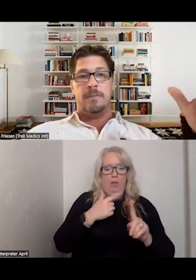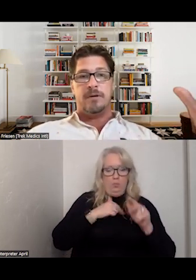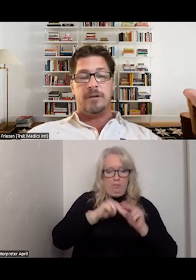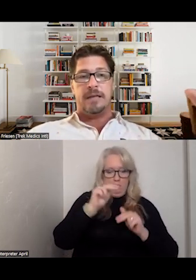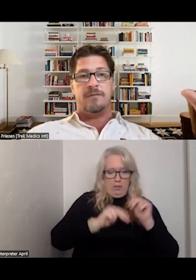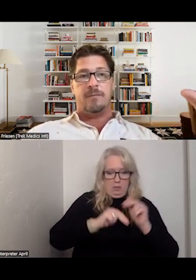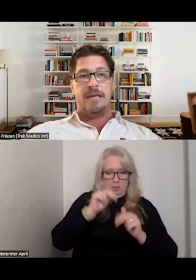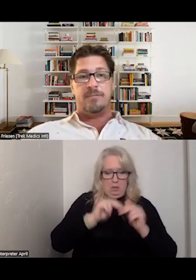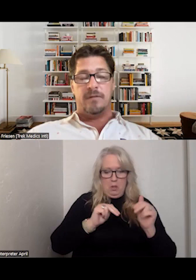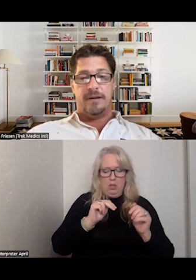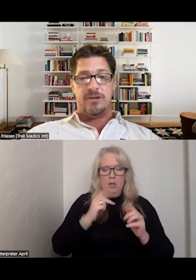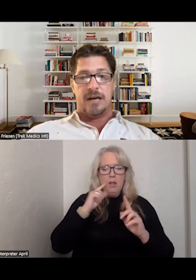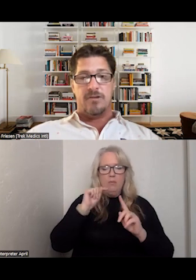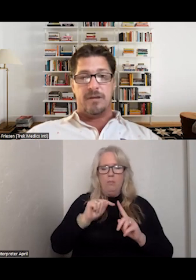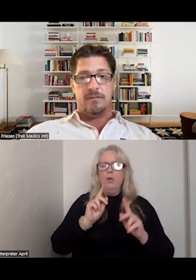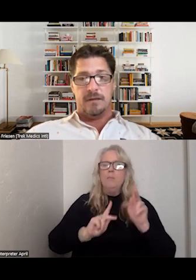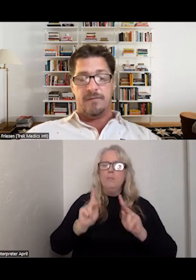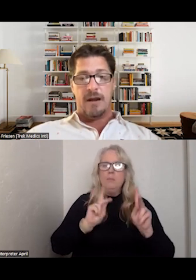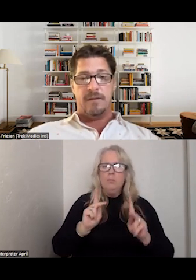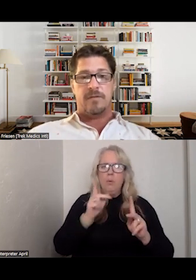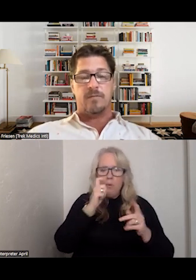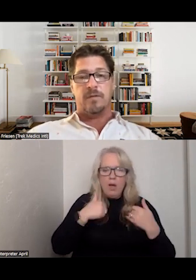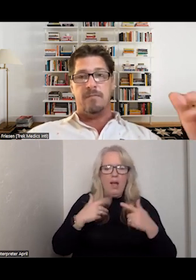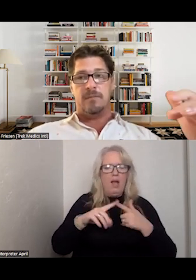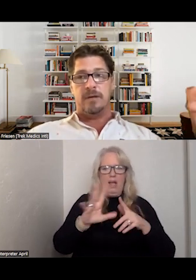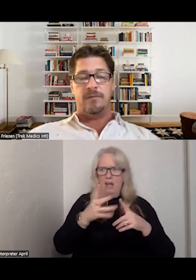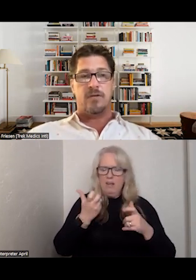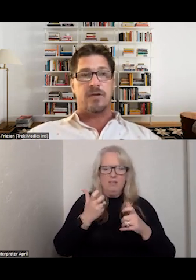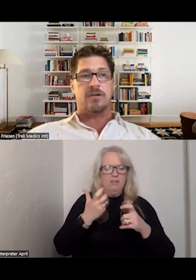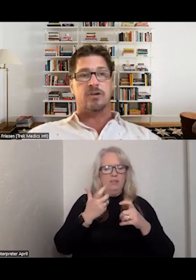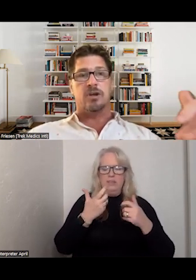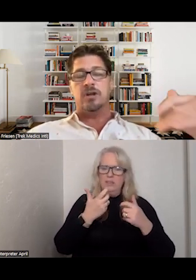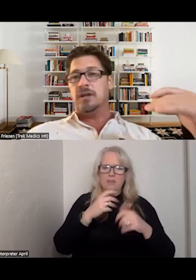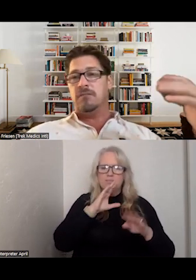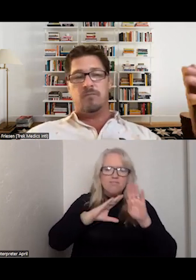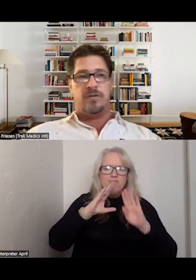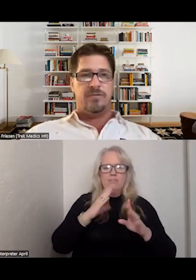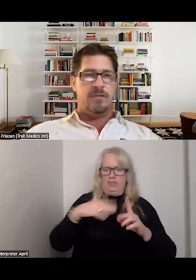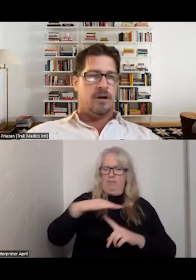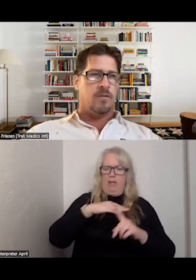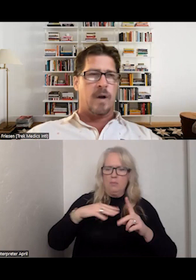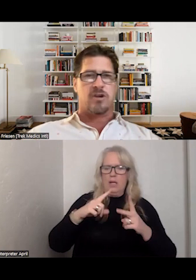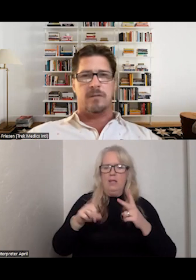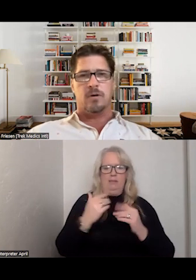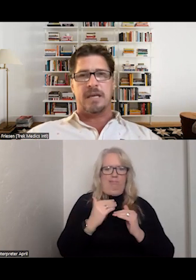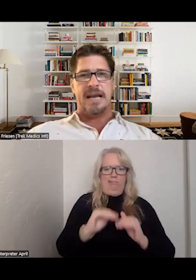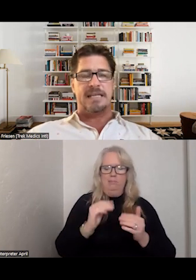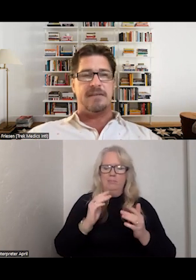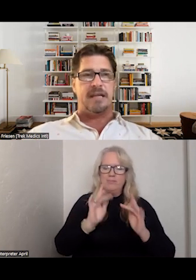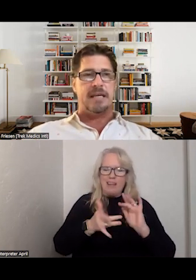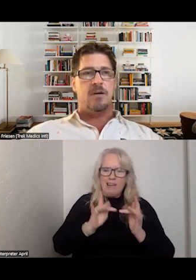were going to be building it for people in very challenging environments with minimal infrastructure, with